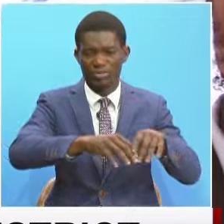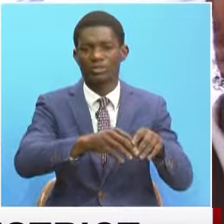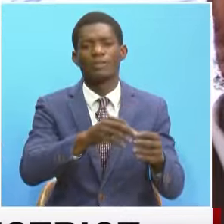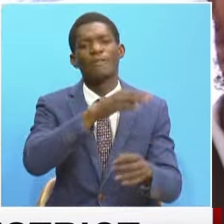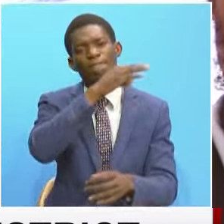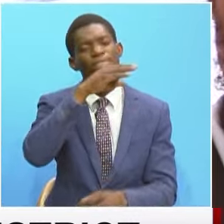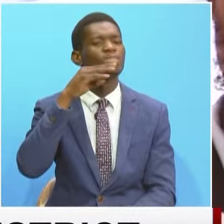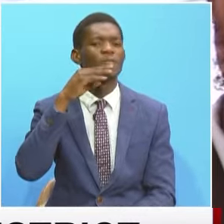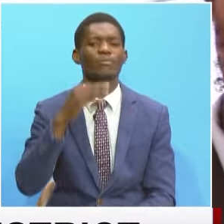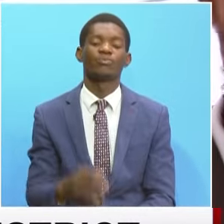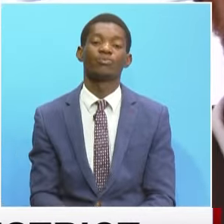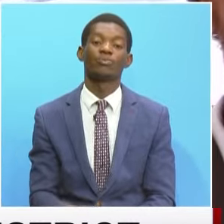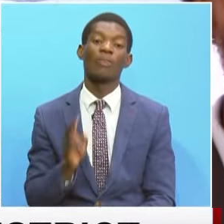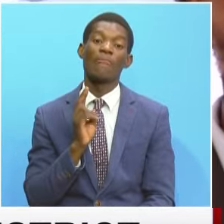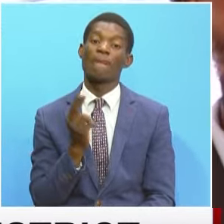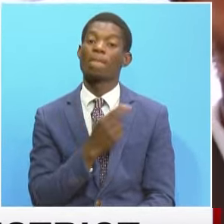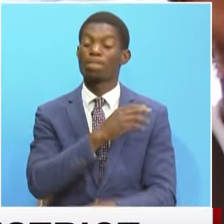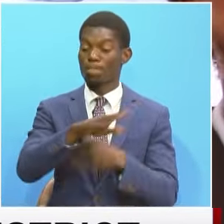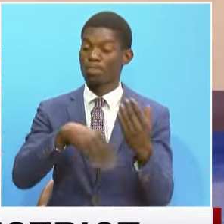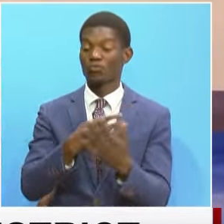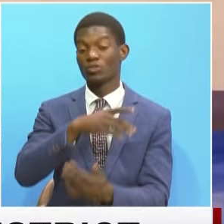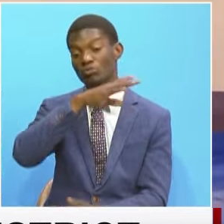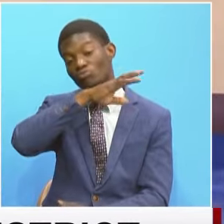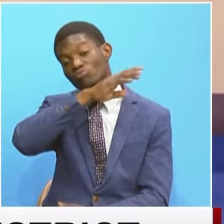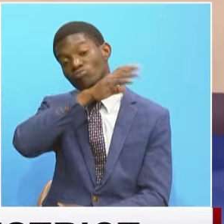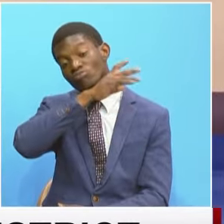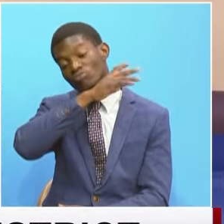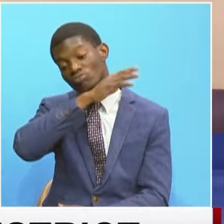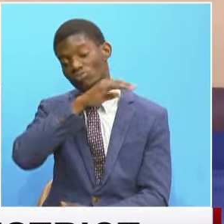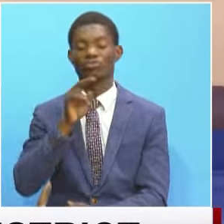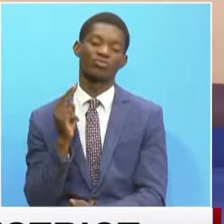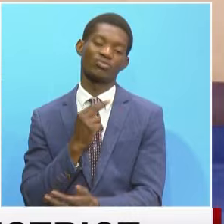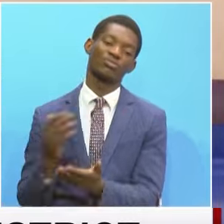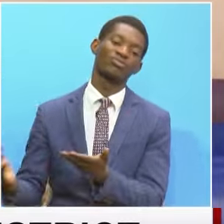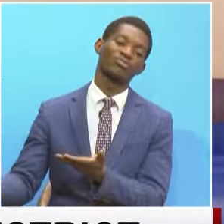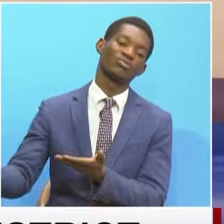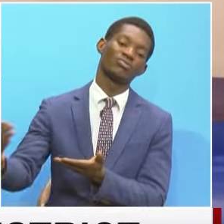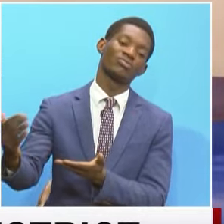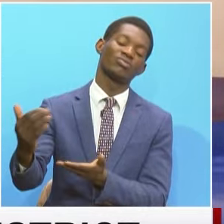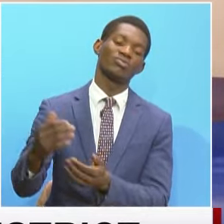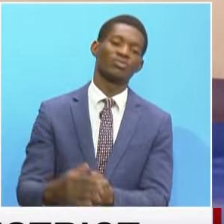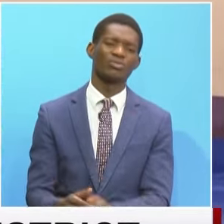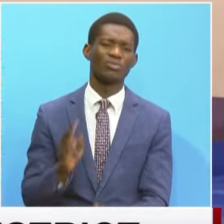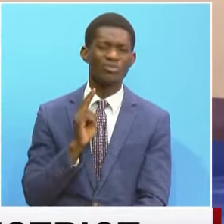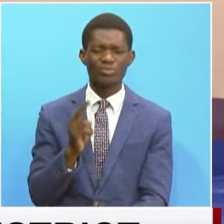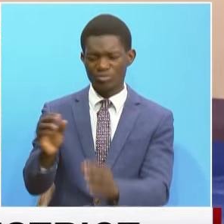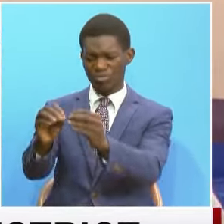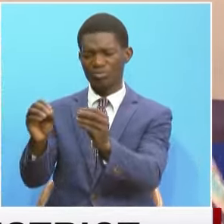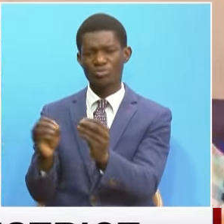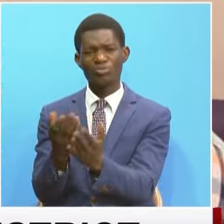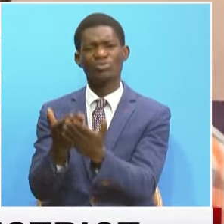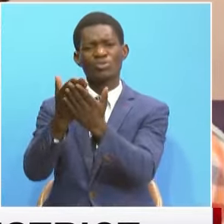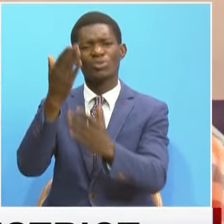can decompose and that which cannot decompose. The idea came from the need to take care of our environment. We cannot